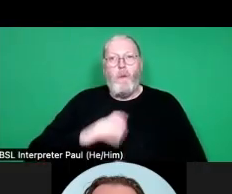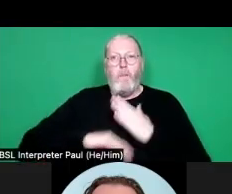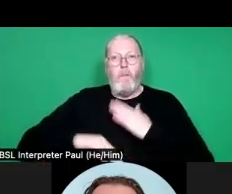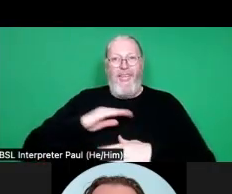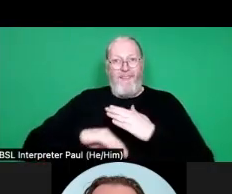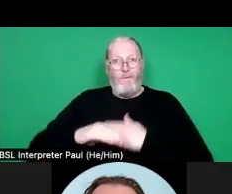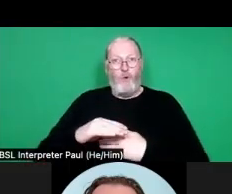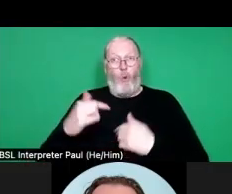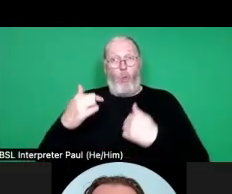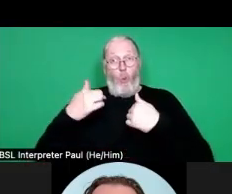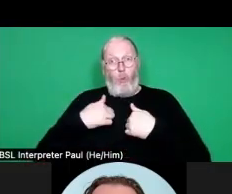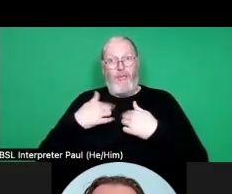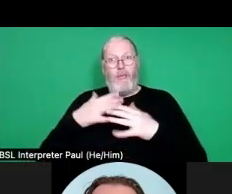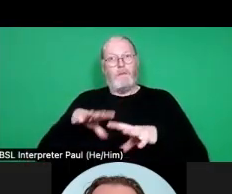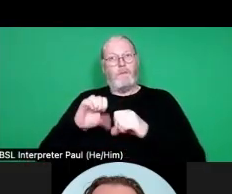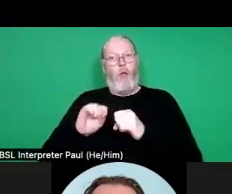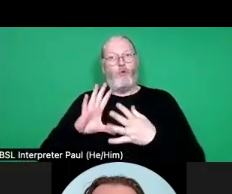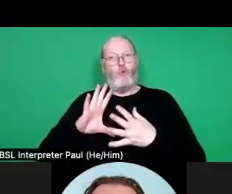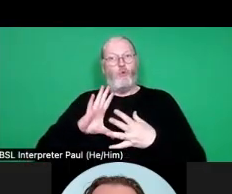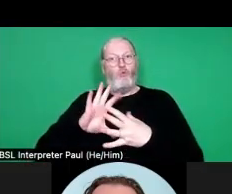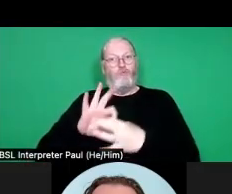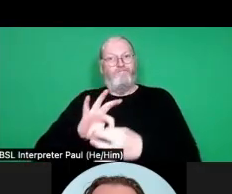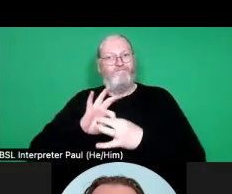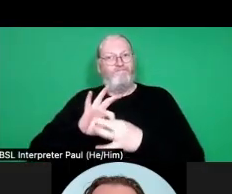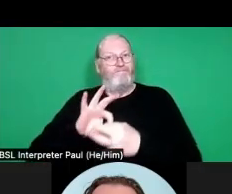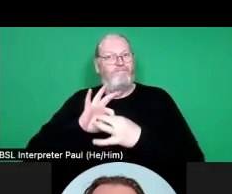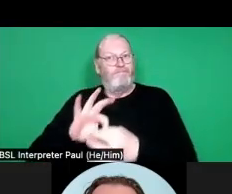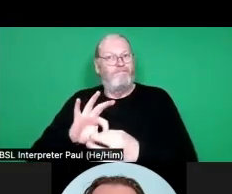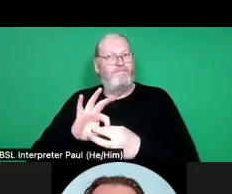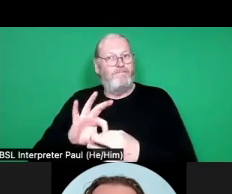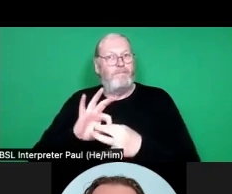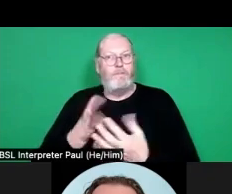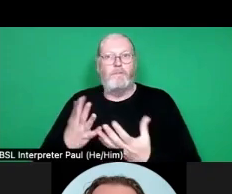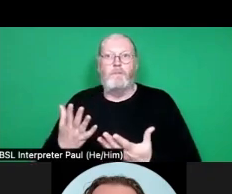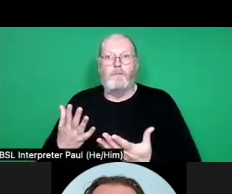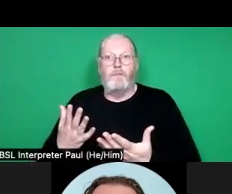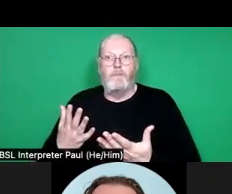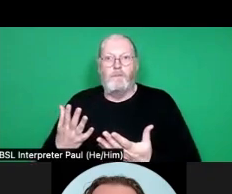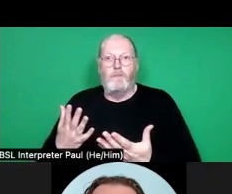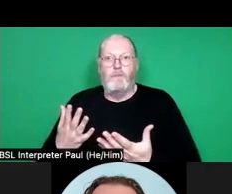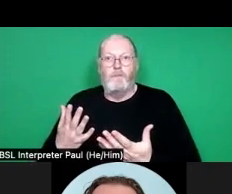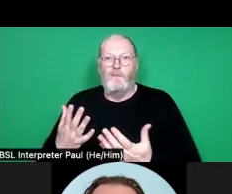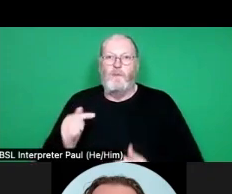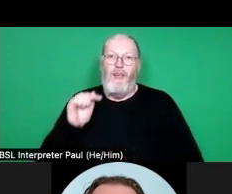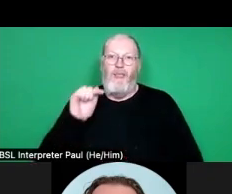partners. And this culminates in what we call again faith in